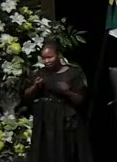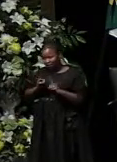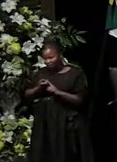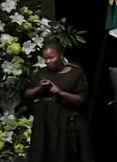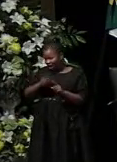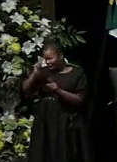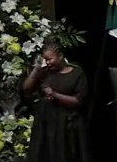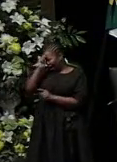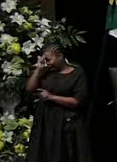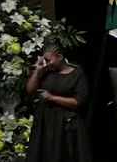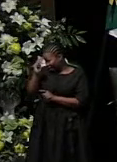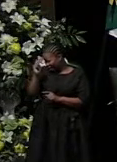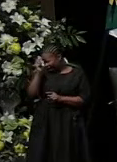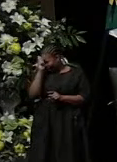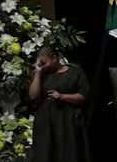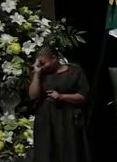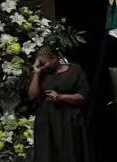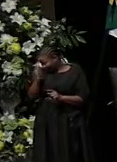Moses